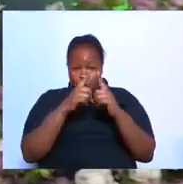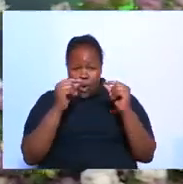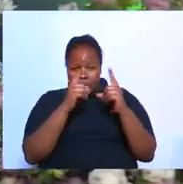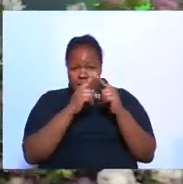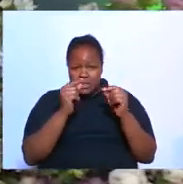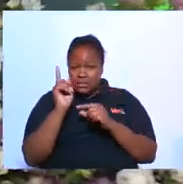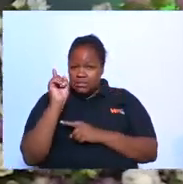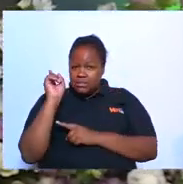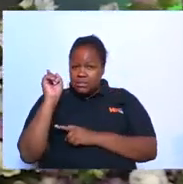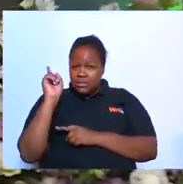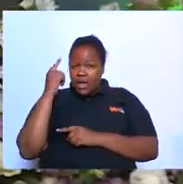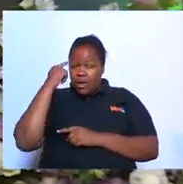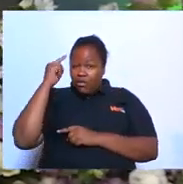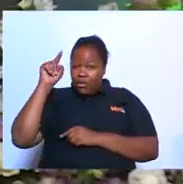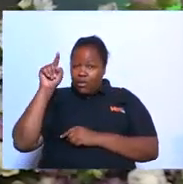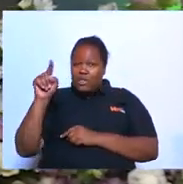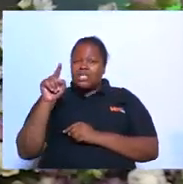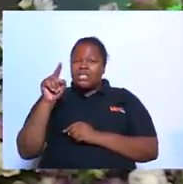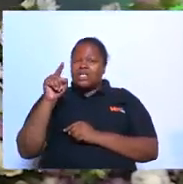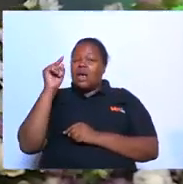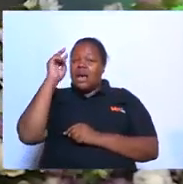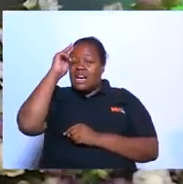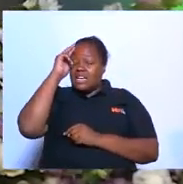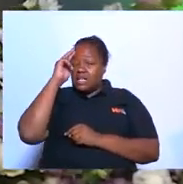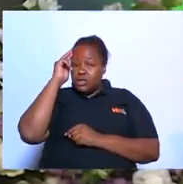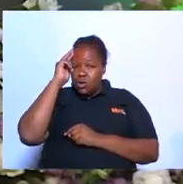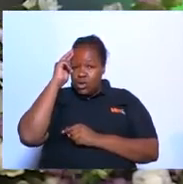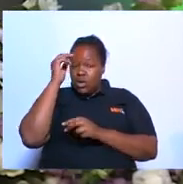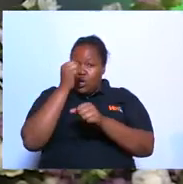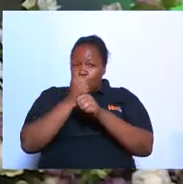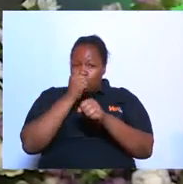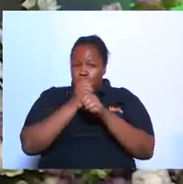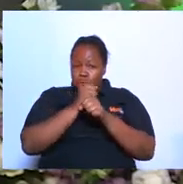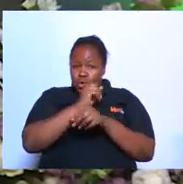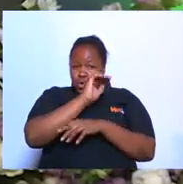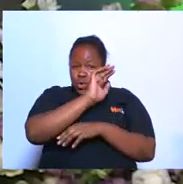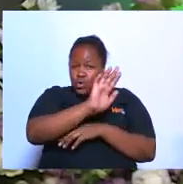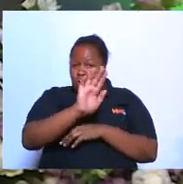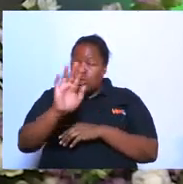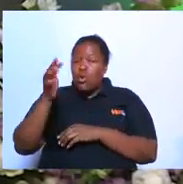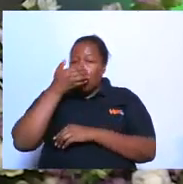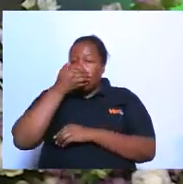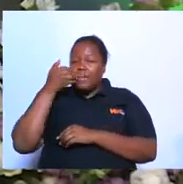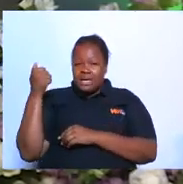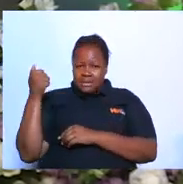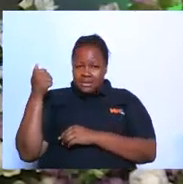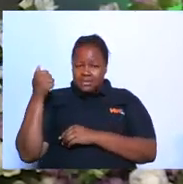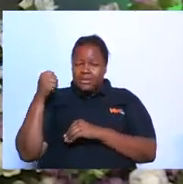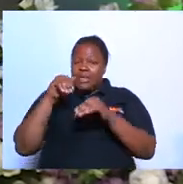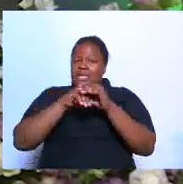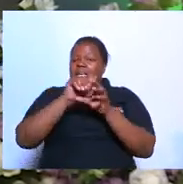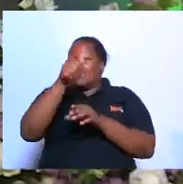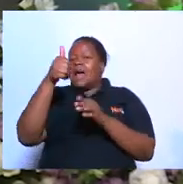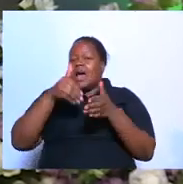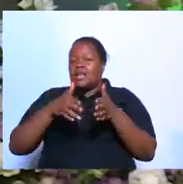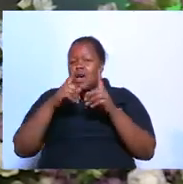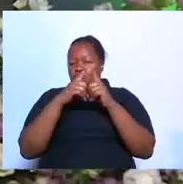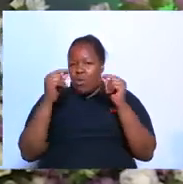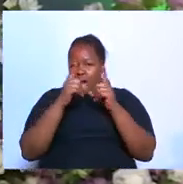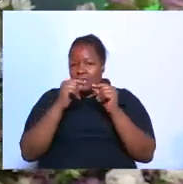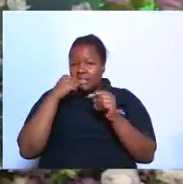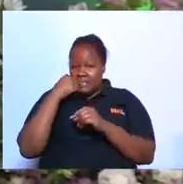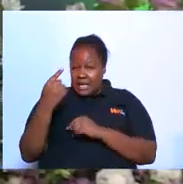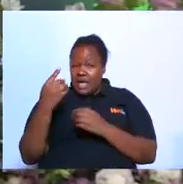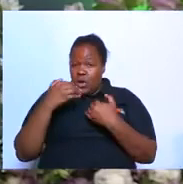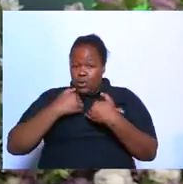for this very reason do your best in other words there is